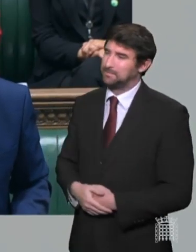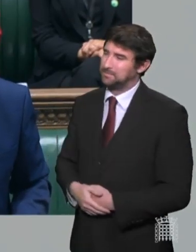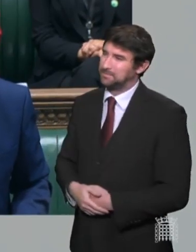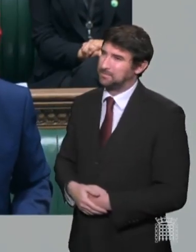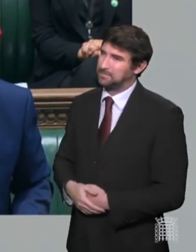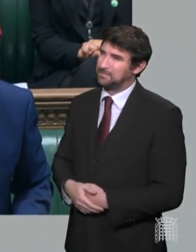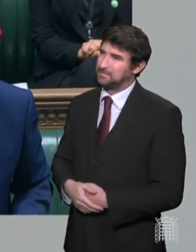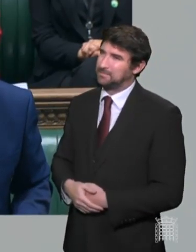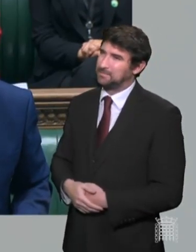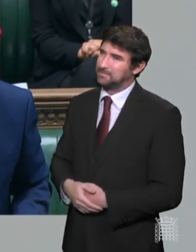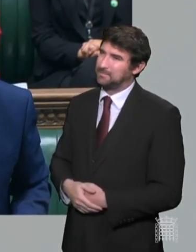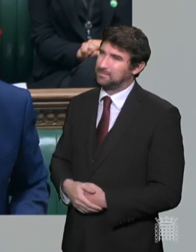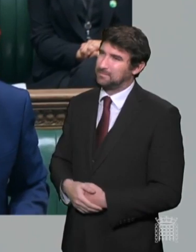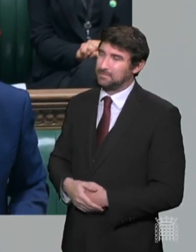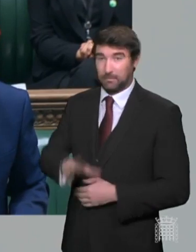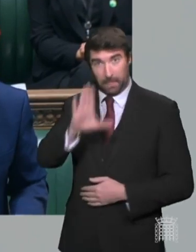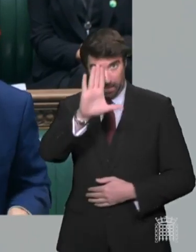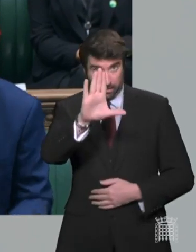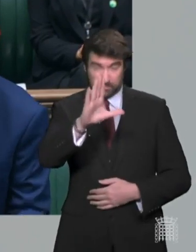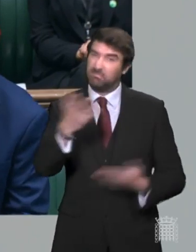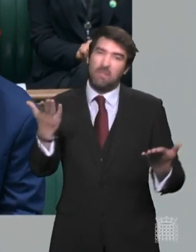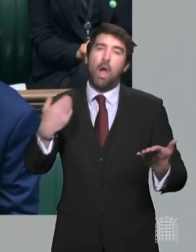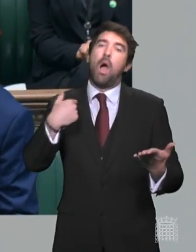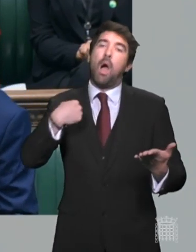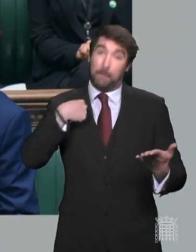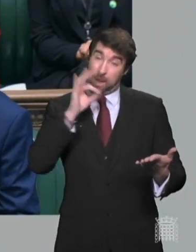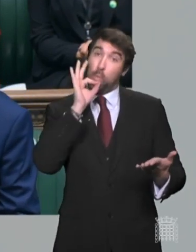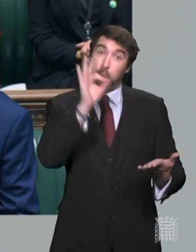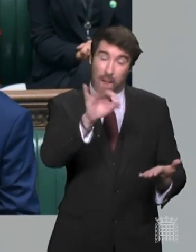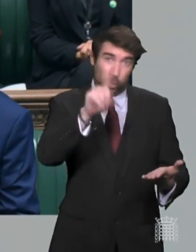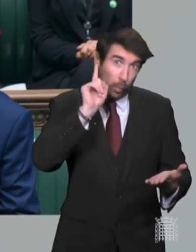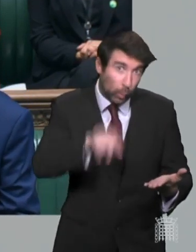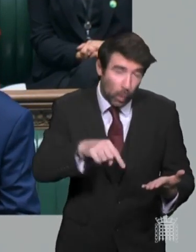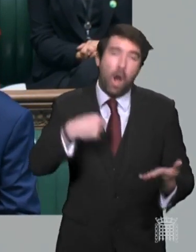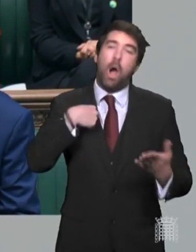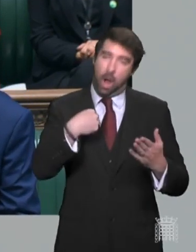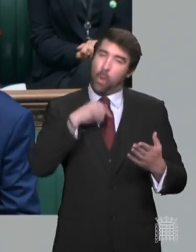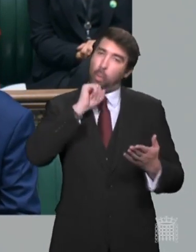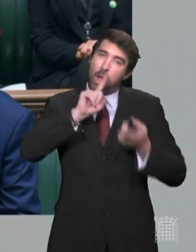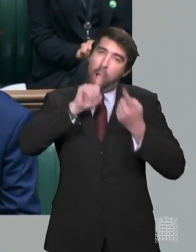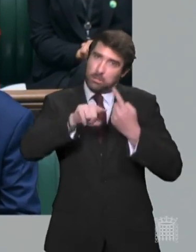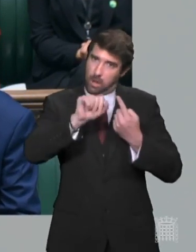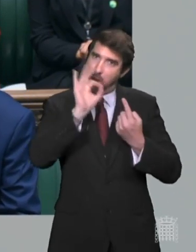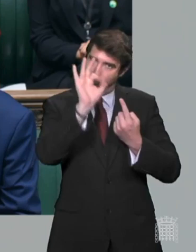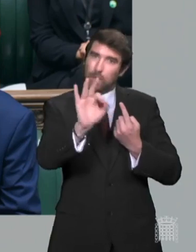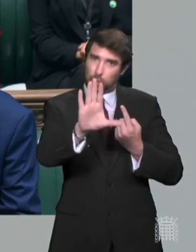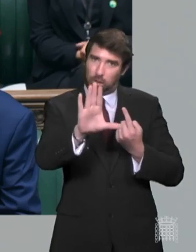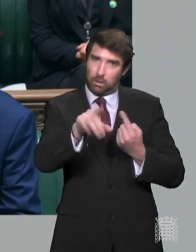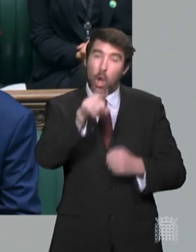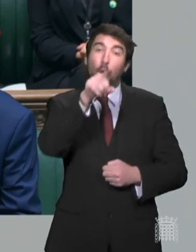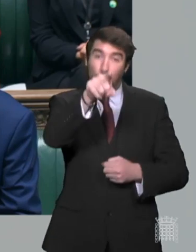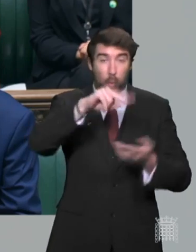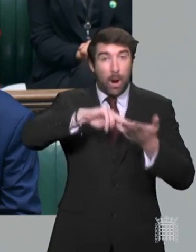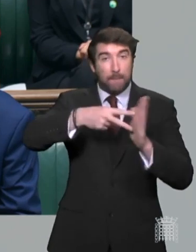sell their house to pay for care. Let me explain why he didn't. Under the